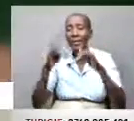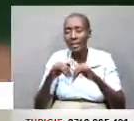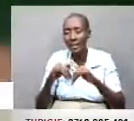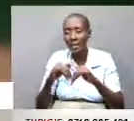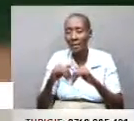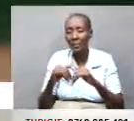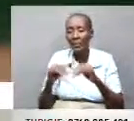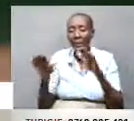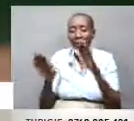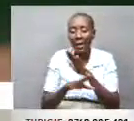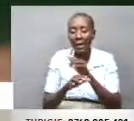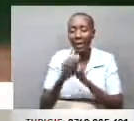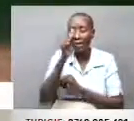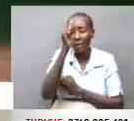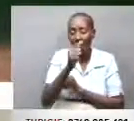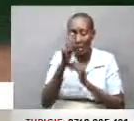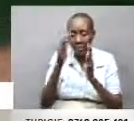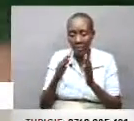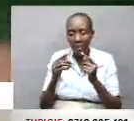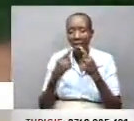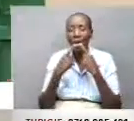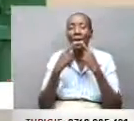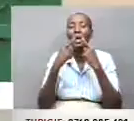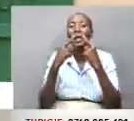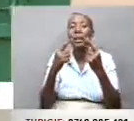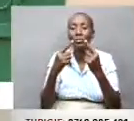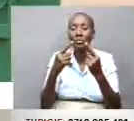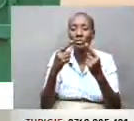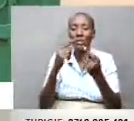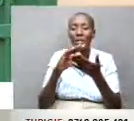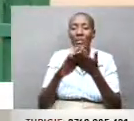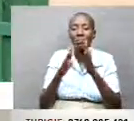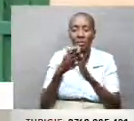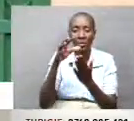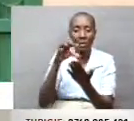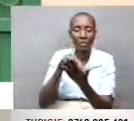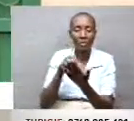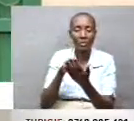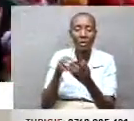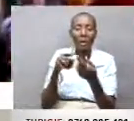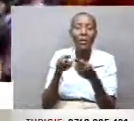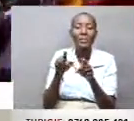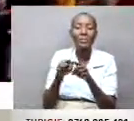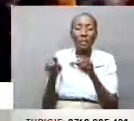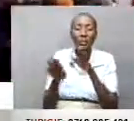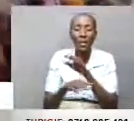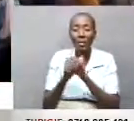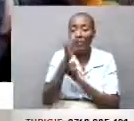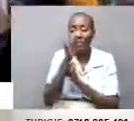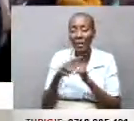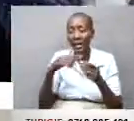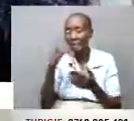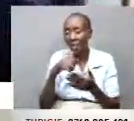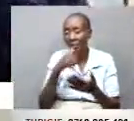naibu wa spika alitangaza kiti cha wadi ya Batalu wazi. Hata hivyo, Naibu wa speaker alisema walipata barua